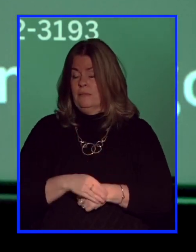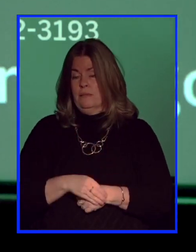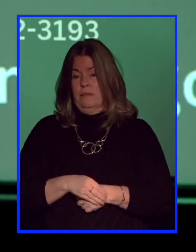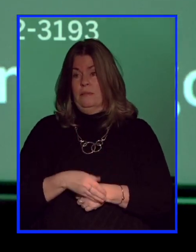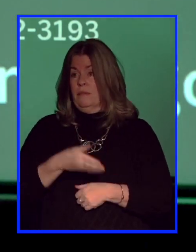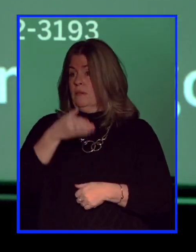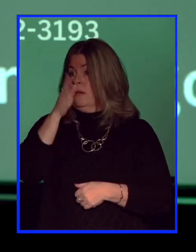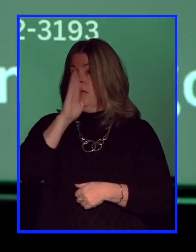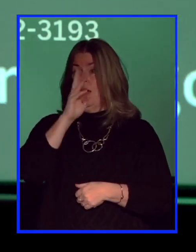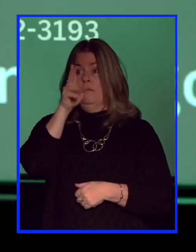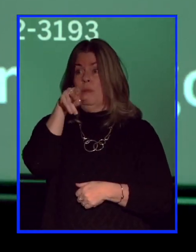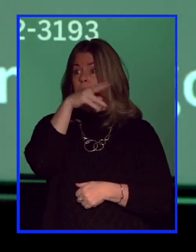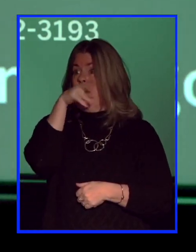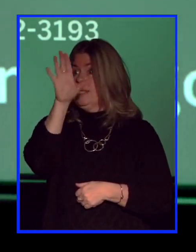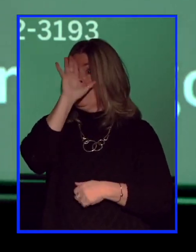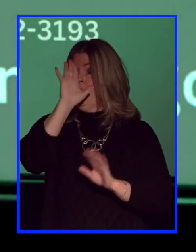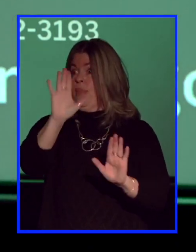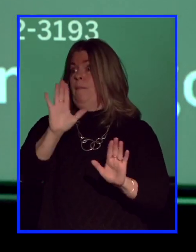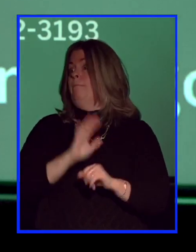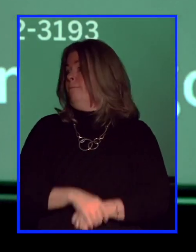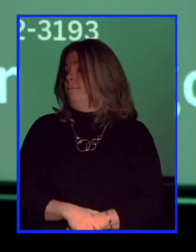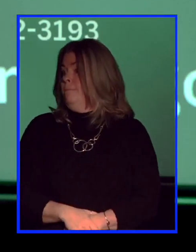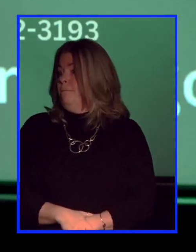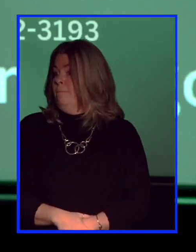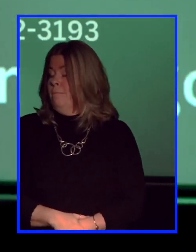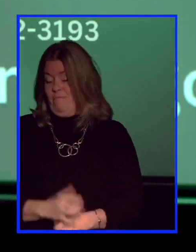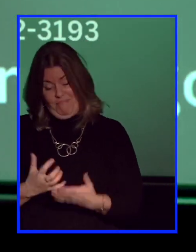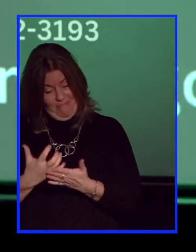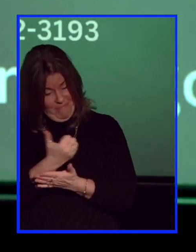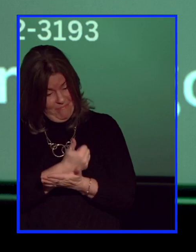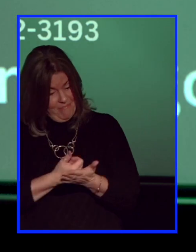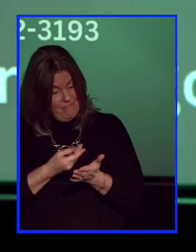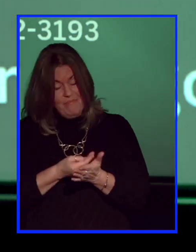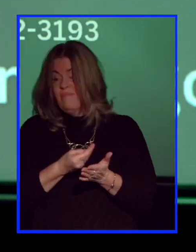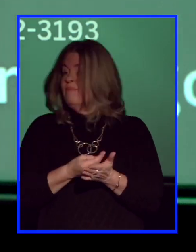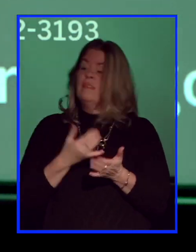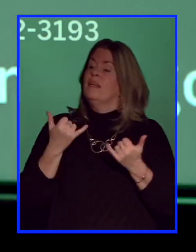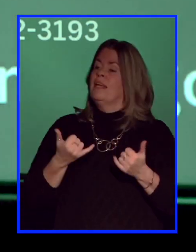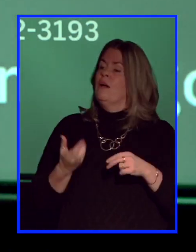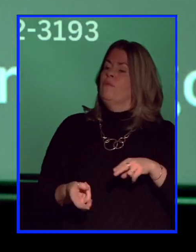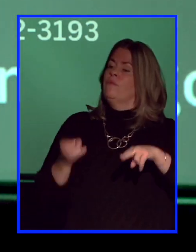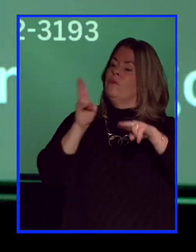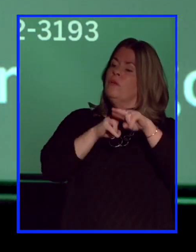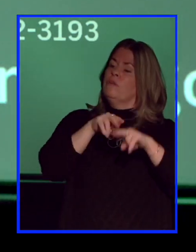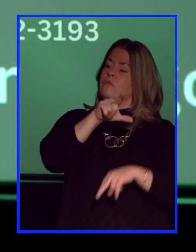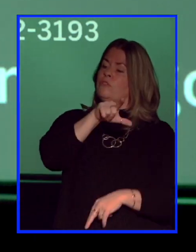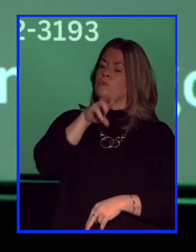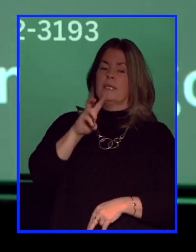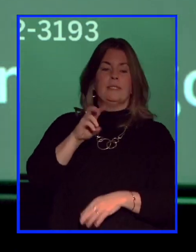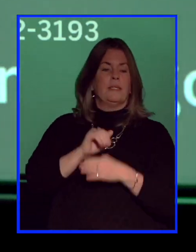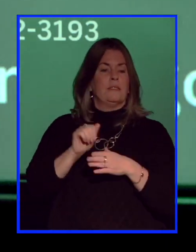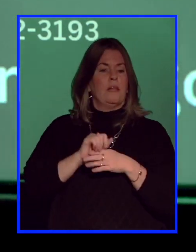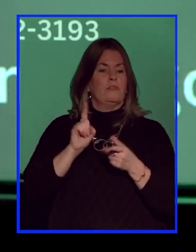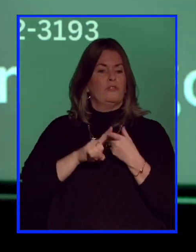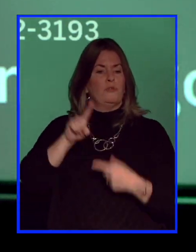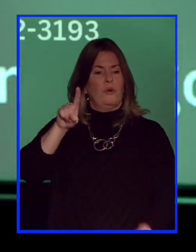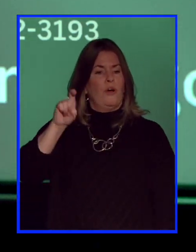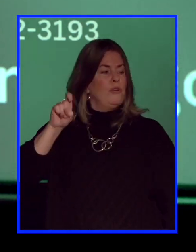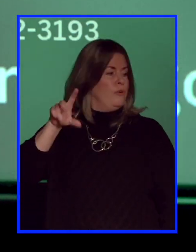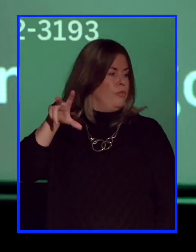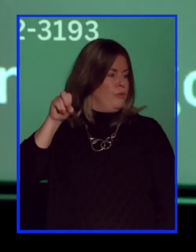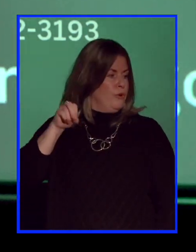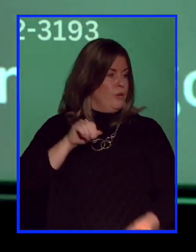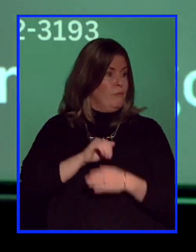them, made billions, is now raising that $26 price to $130.